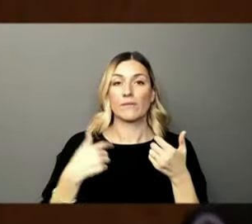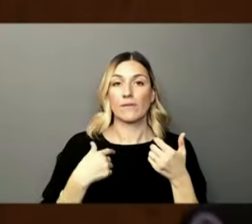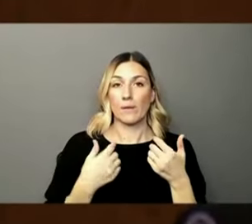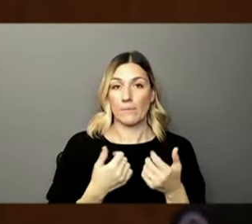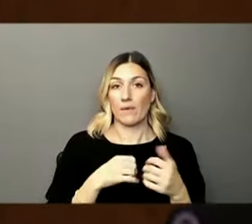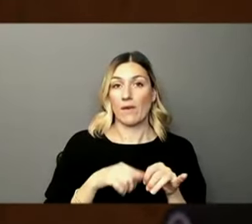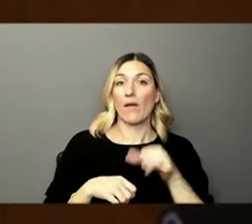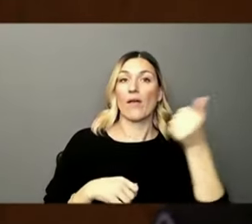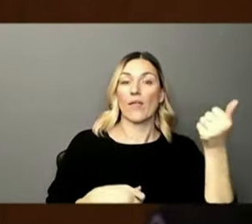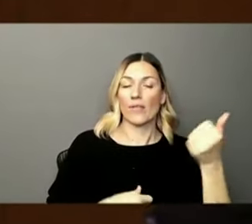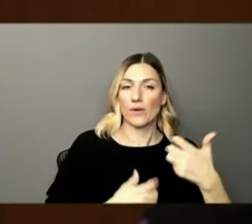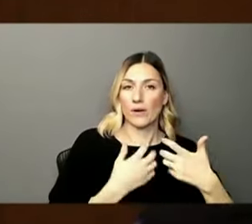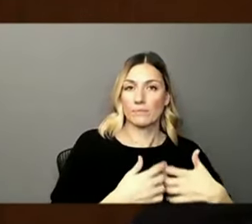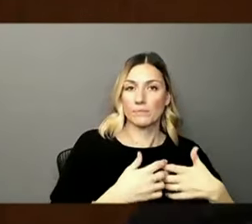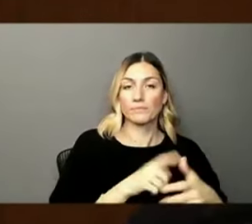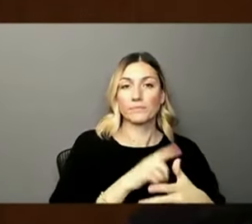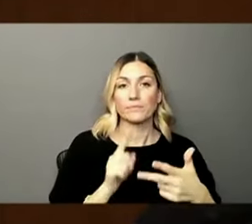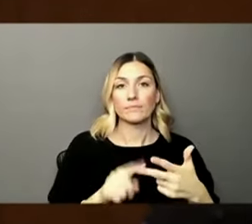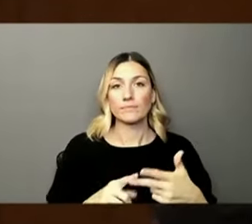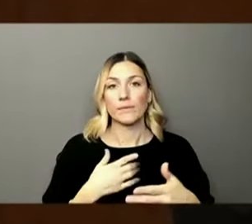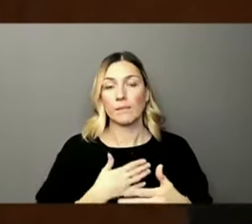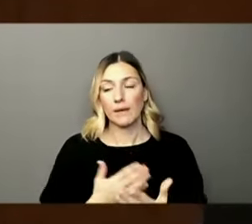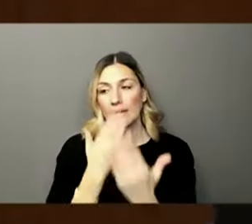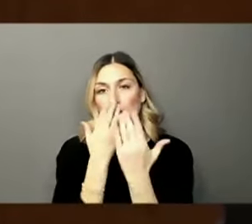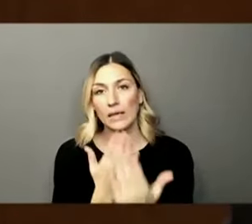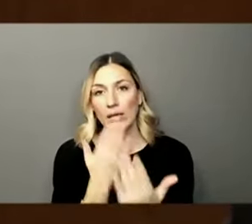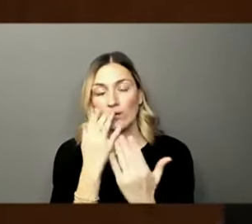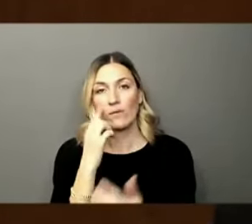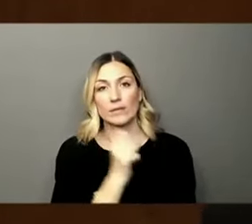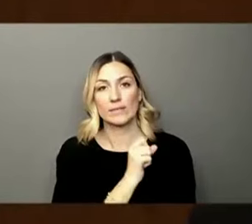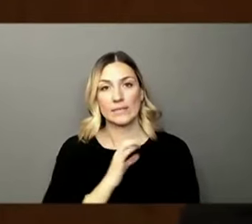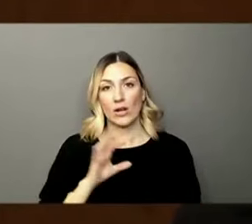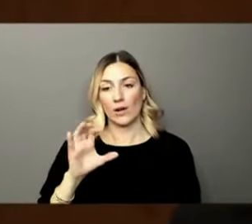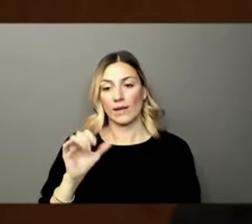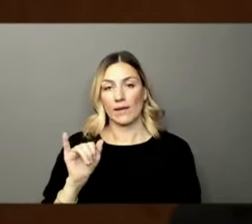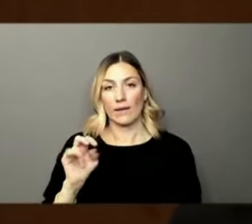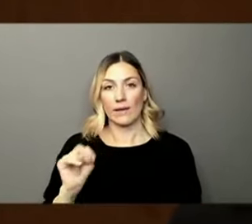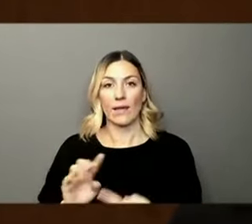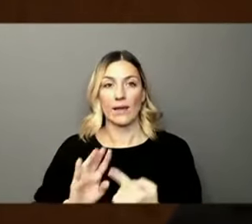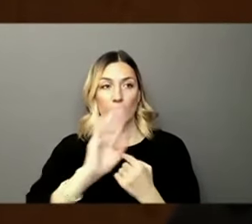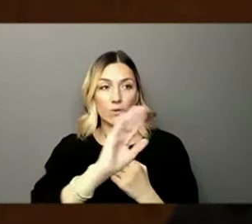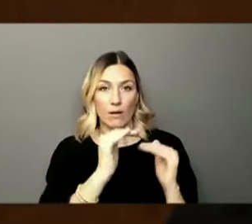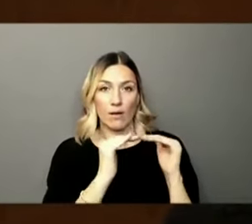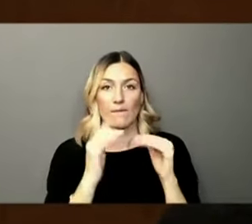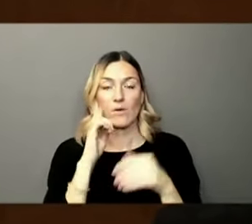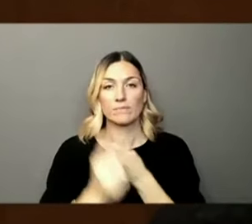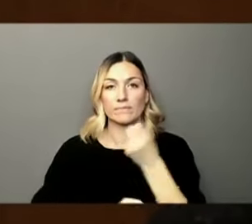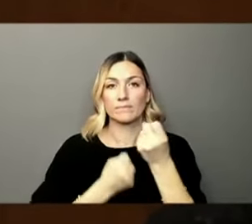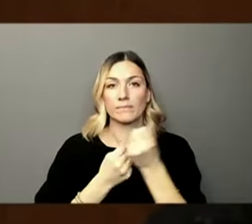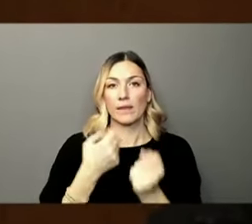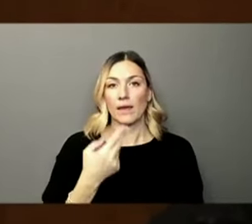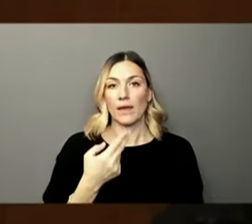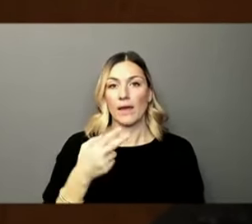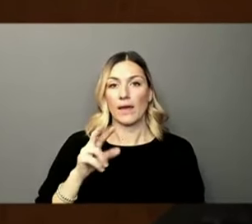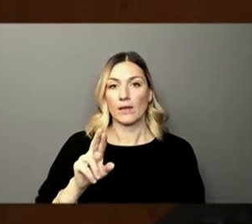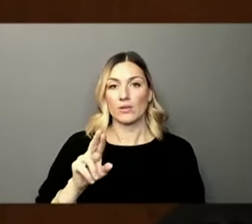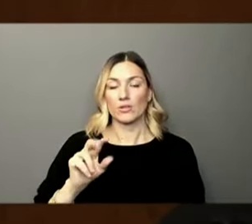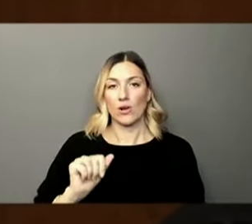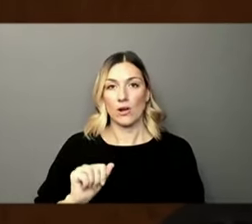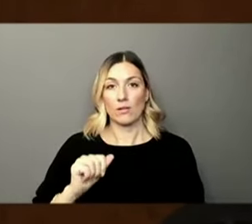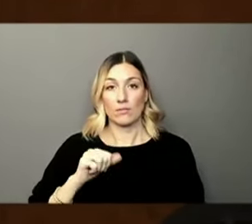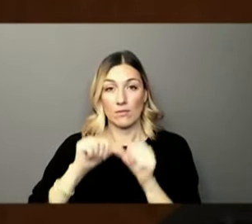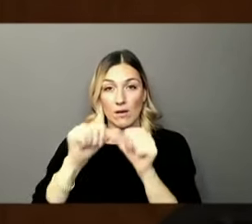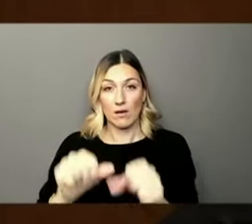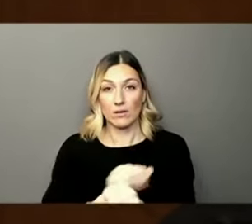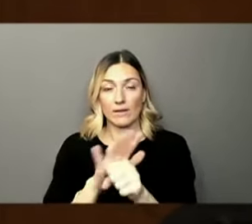then in closing, I would like to extend my humble gratitude to Senator Kaine and colleagues for advocating for the AHRQ Long COVID Initiative. This is a